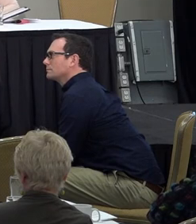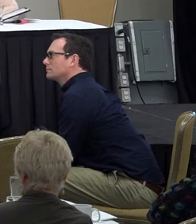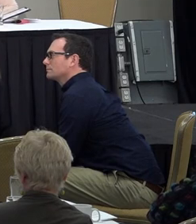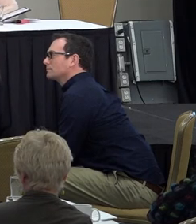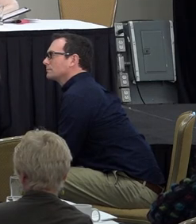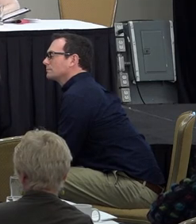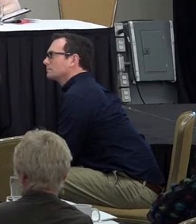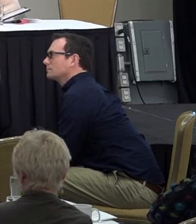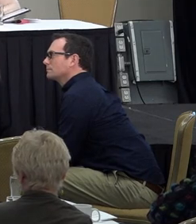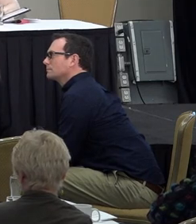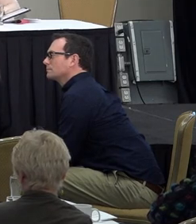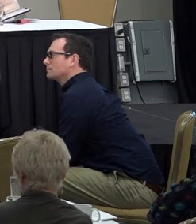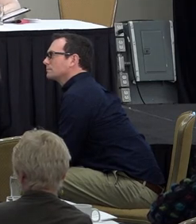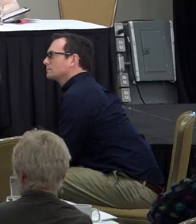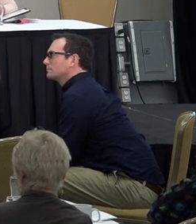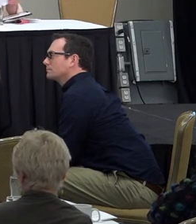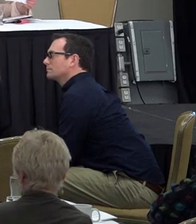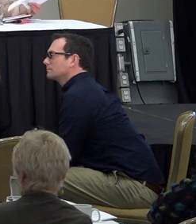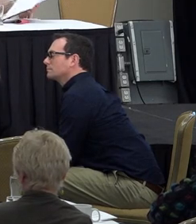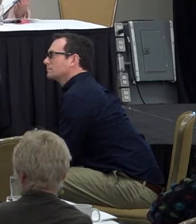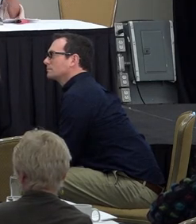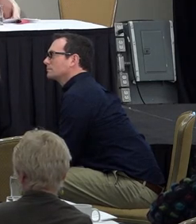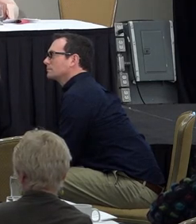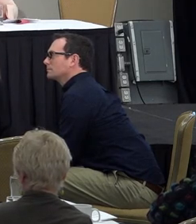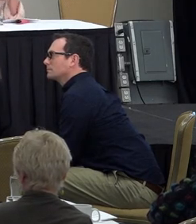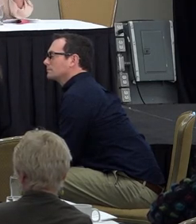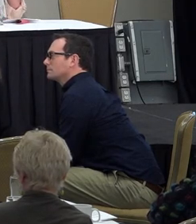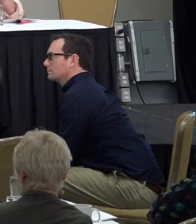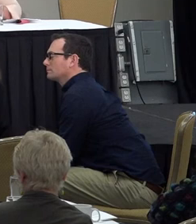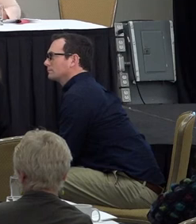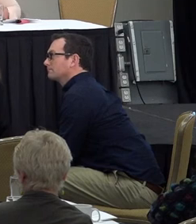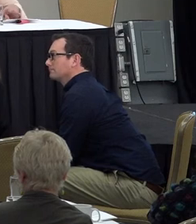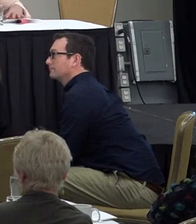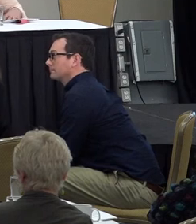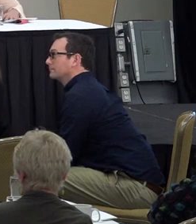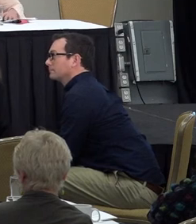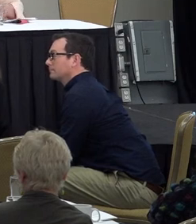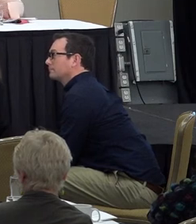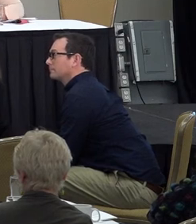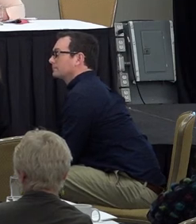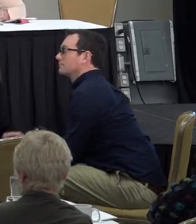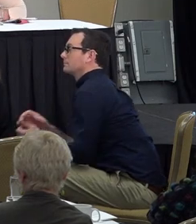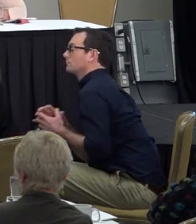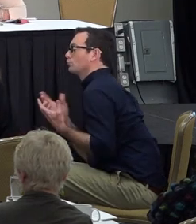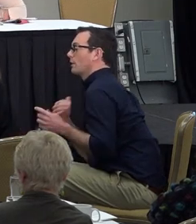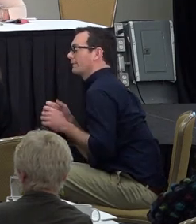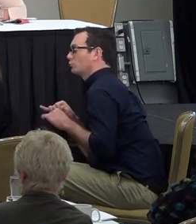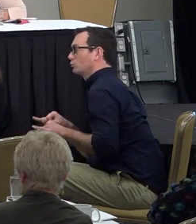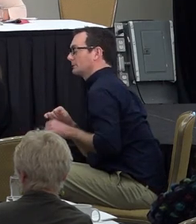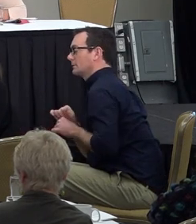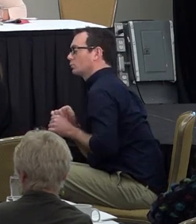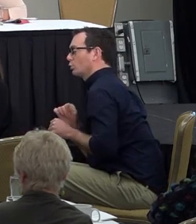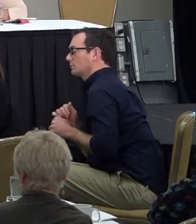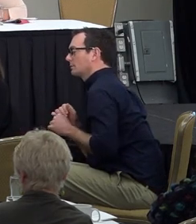because that is where a lot of the retention problems happen, is that once they've been hired, they don't have